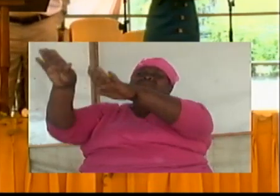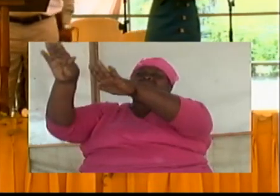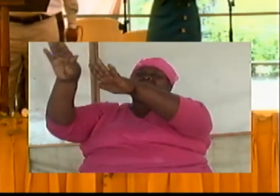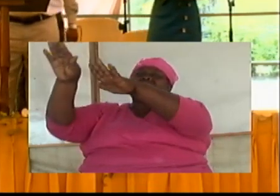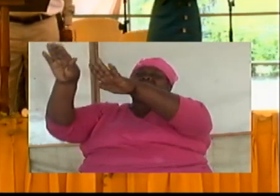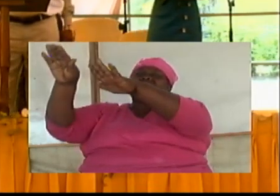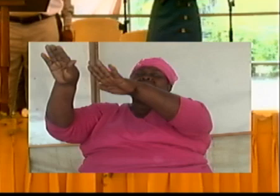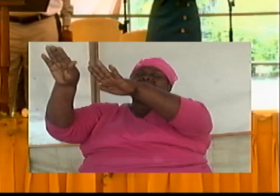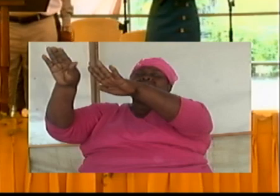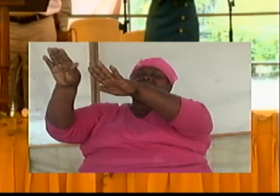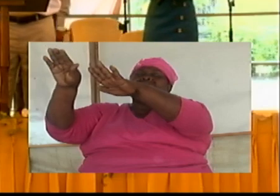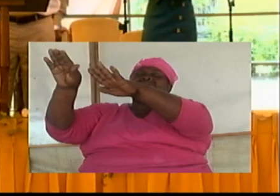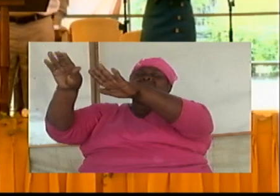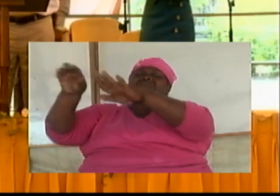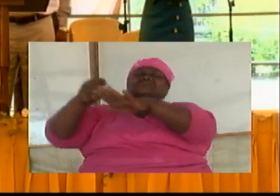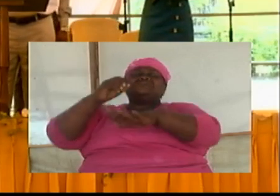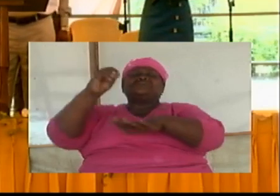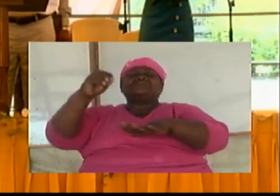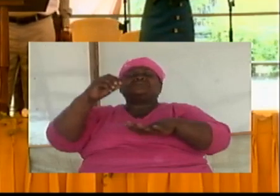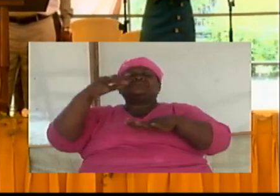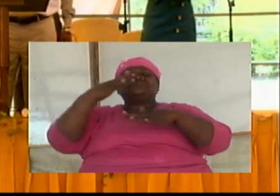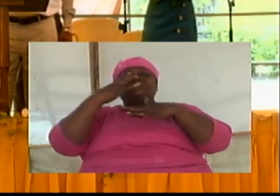Calvary.